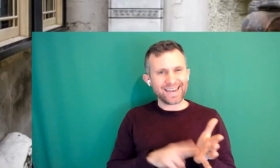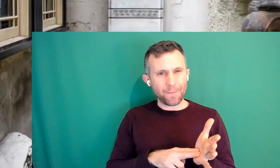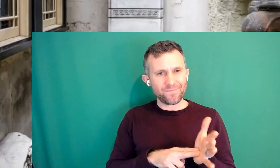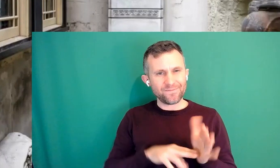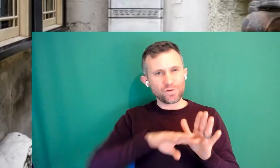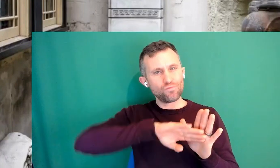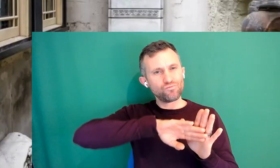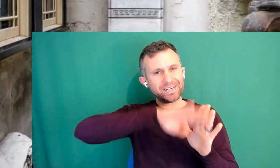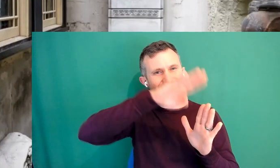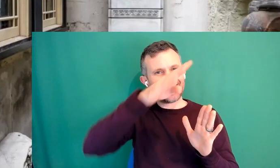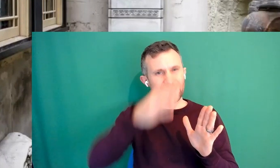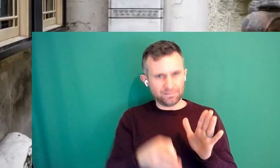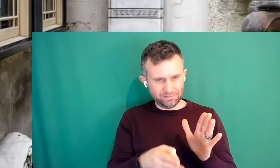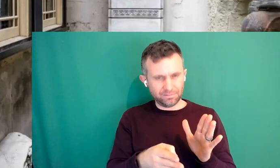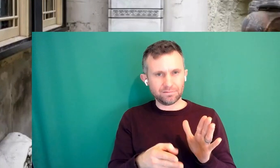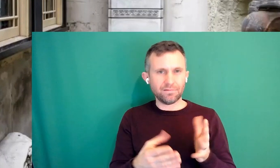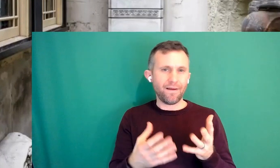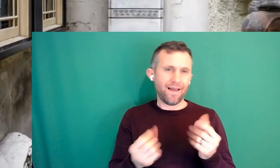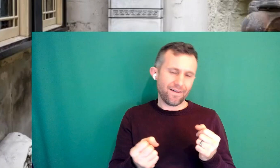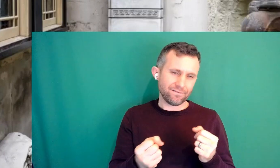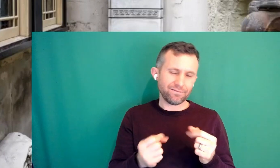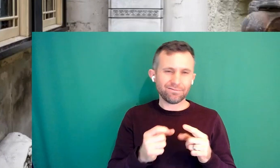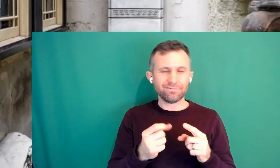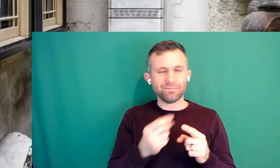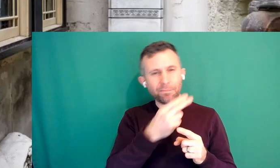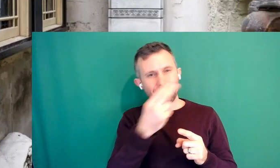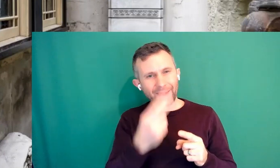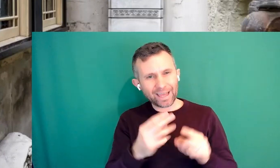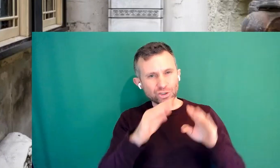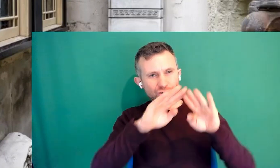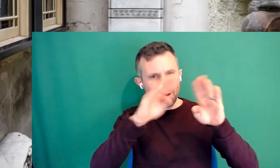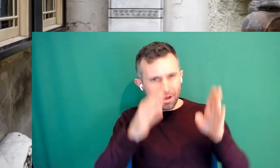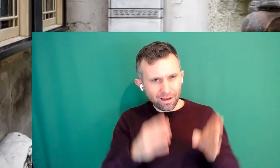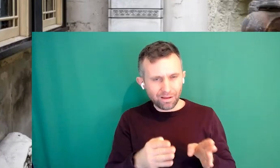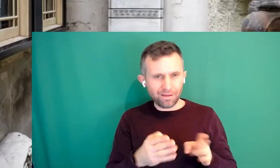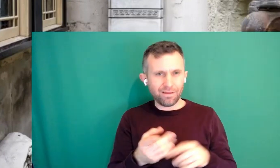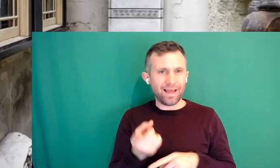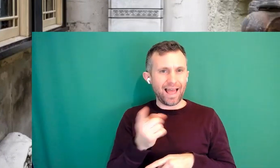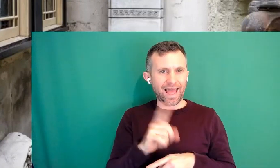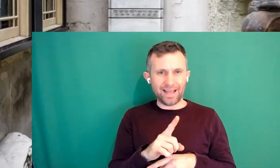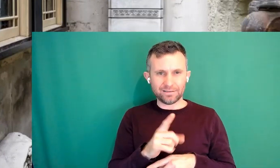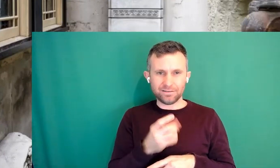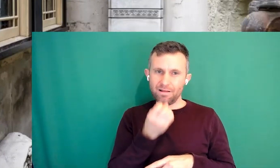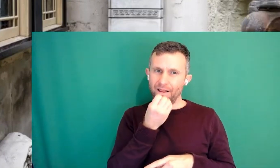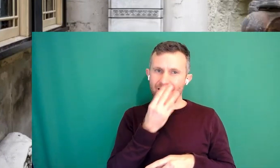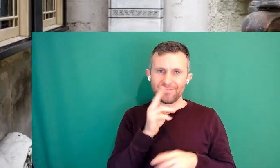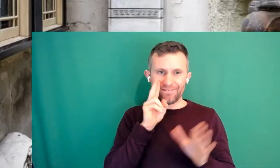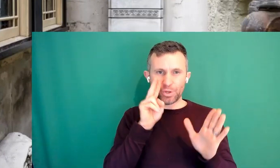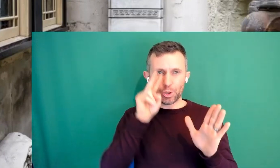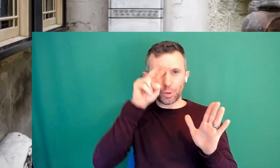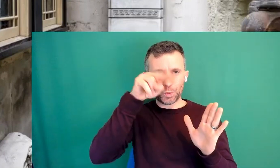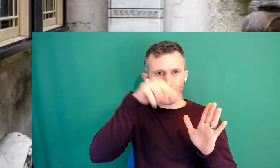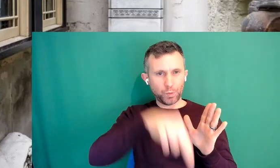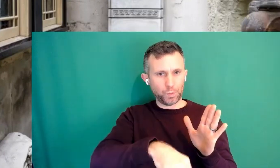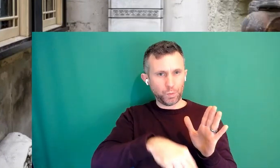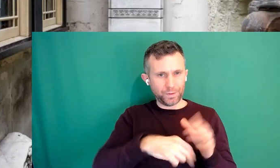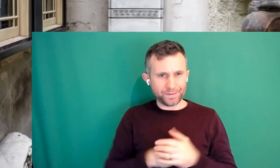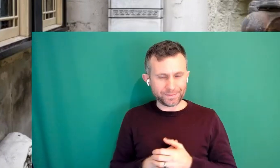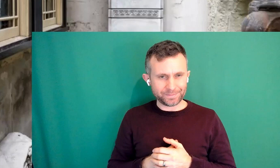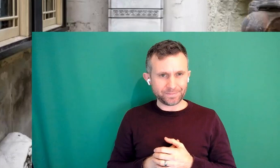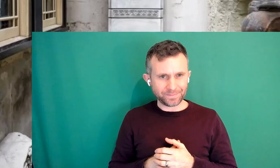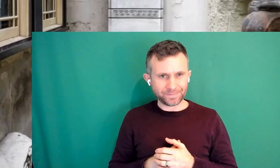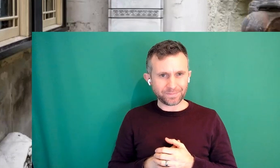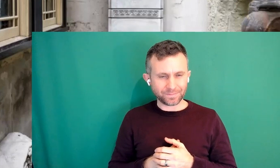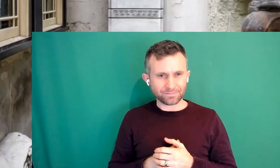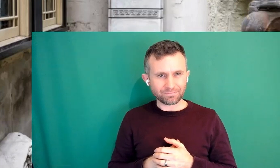and covered in Gothic decoration that hangs above the central table. On the left